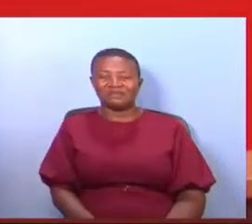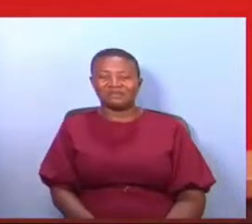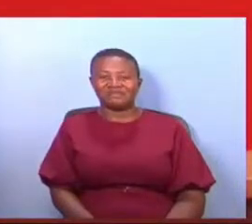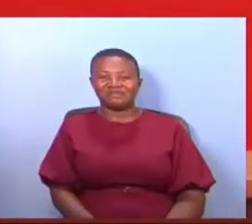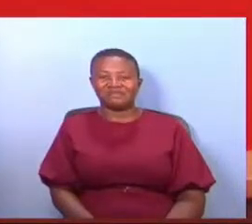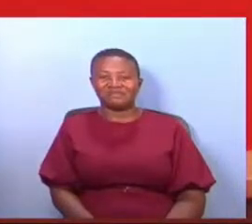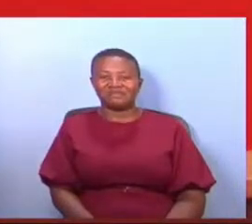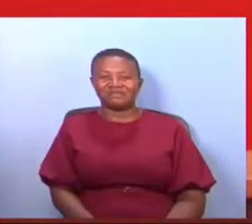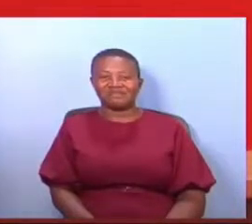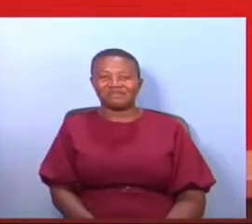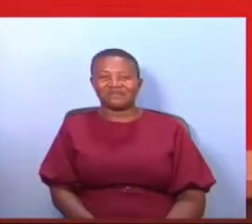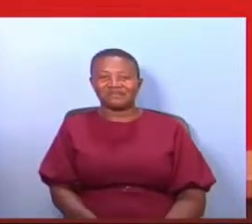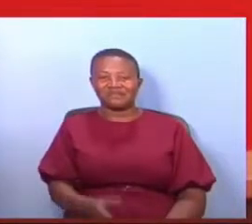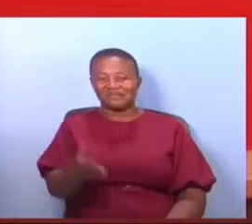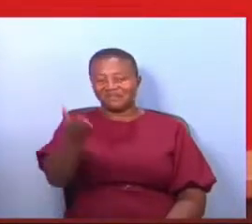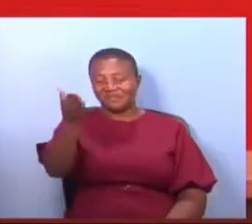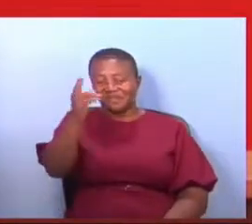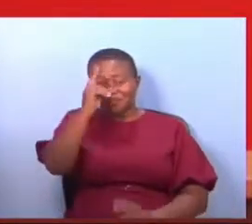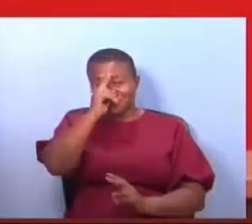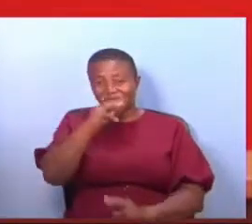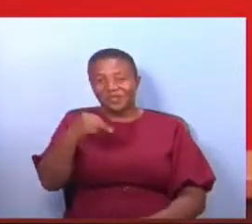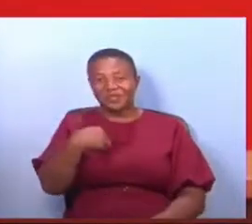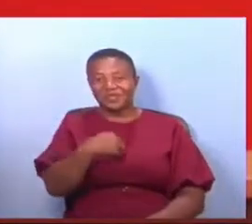Honourable Member, you have the floor.